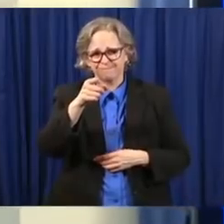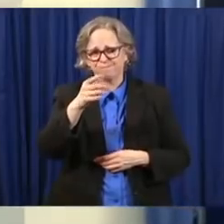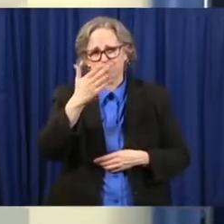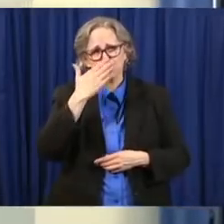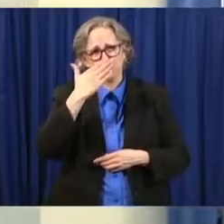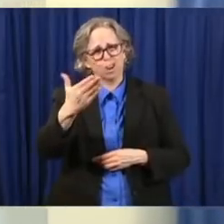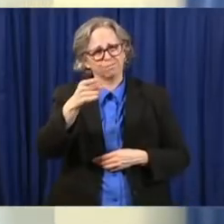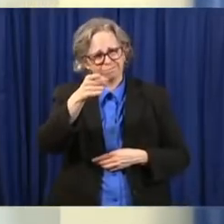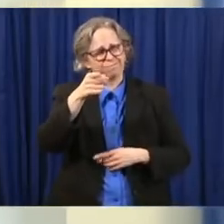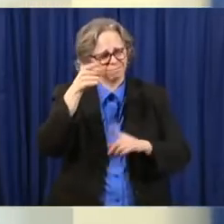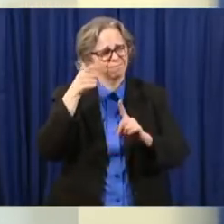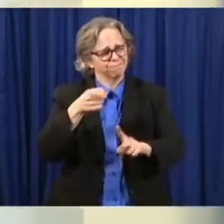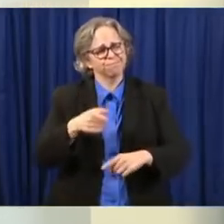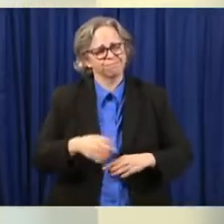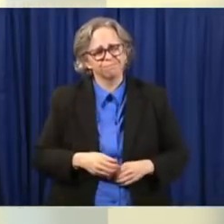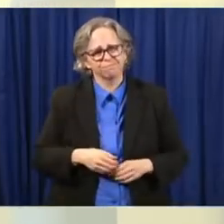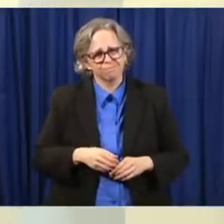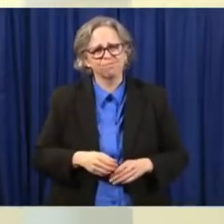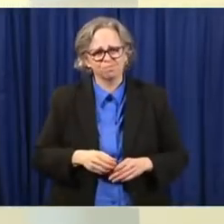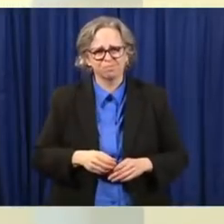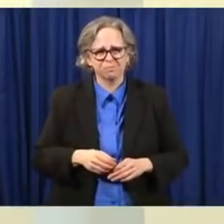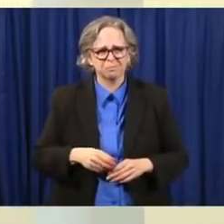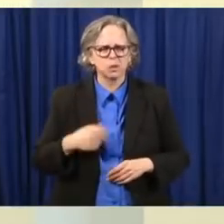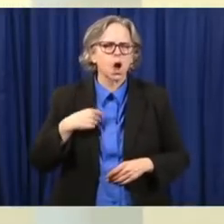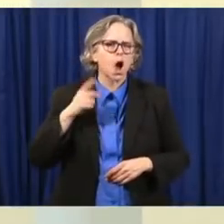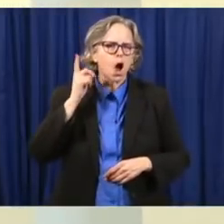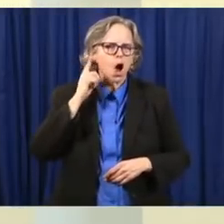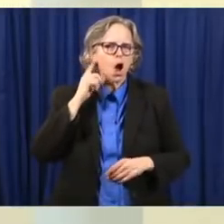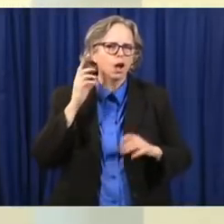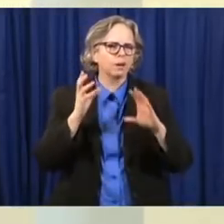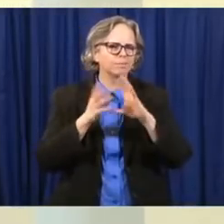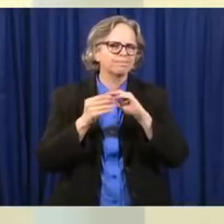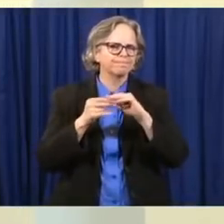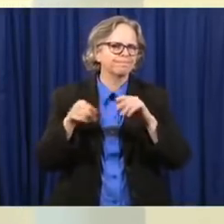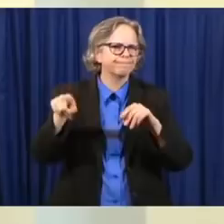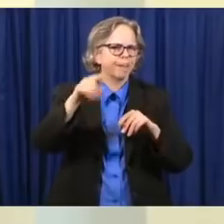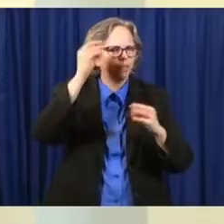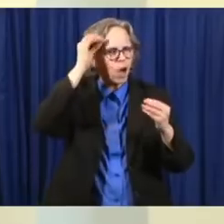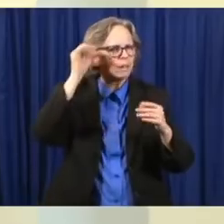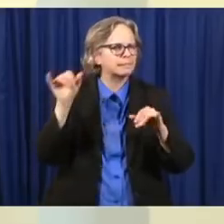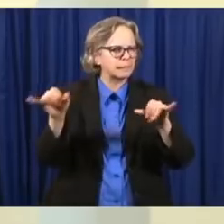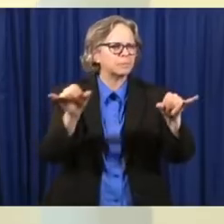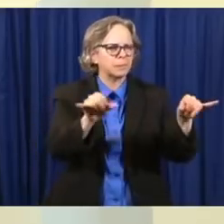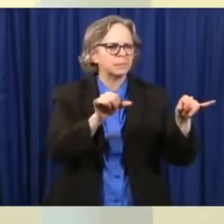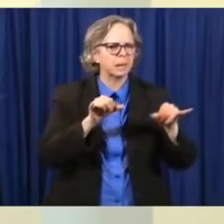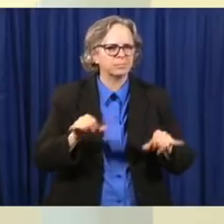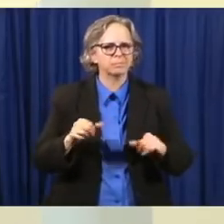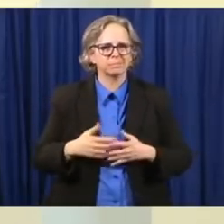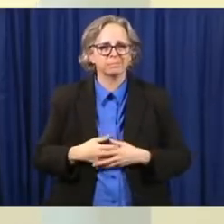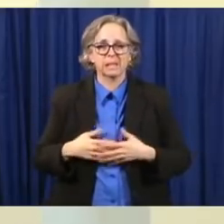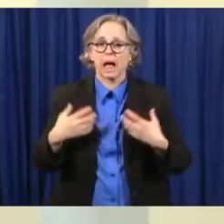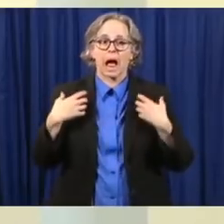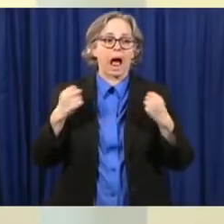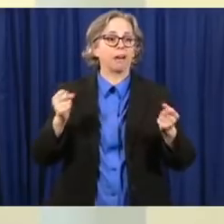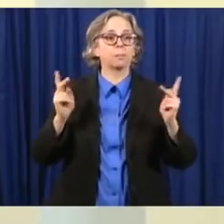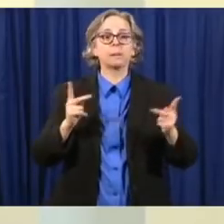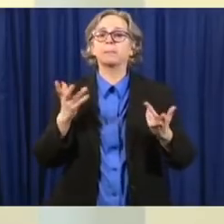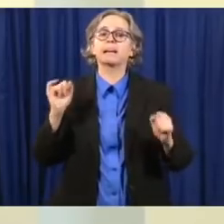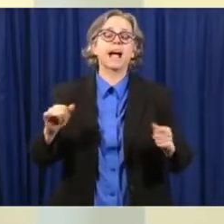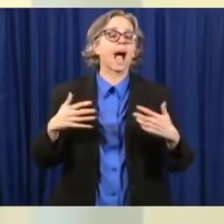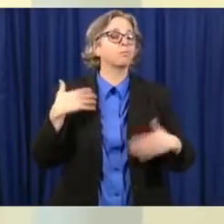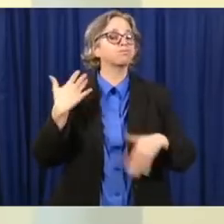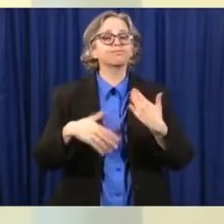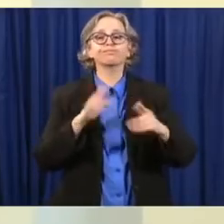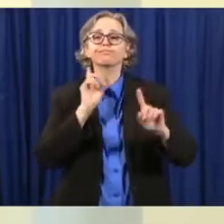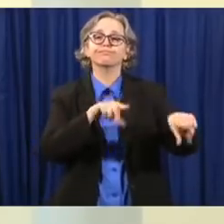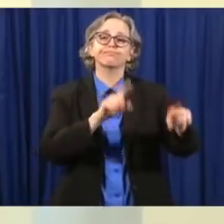there, I'll put it this way, that healthy people can go about their business and risk getting this disease, which we are increasingly